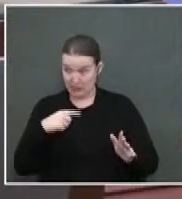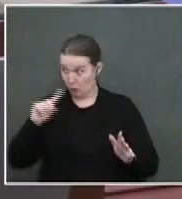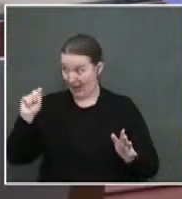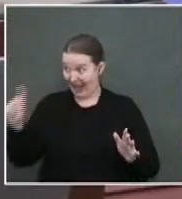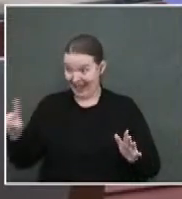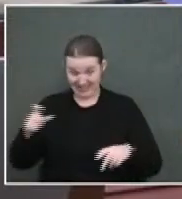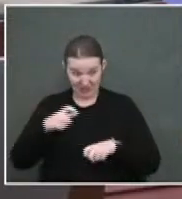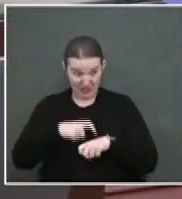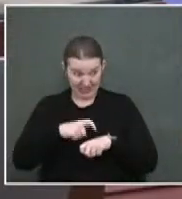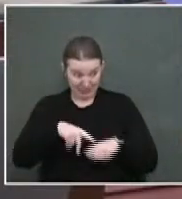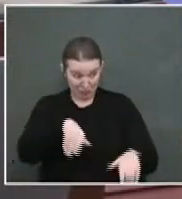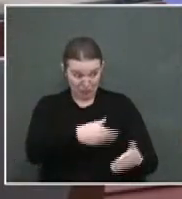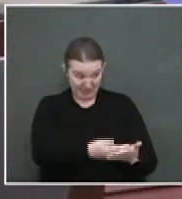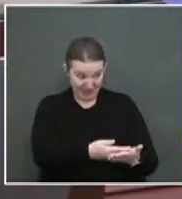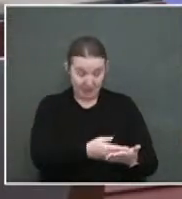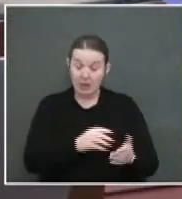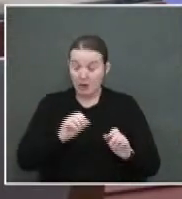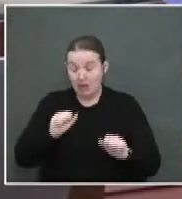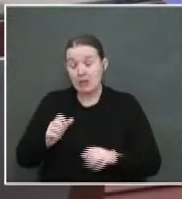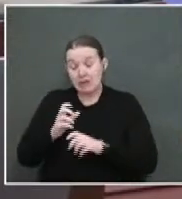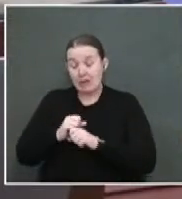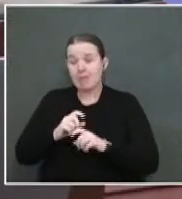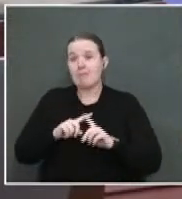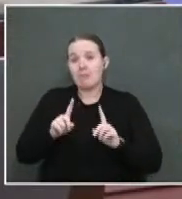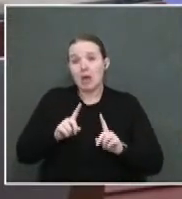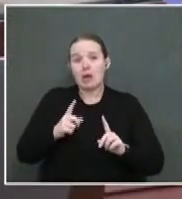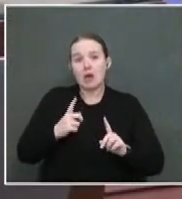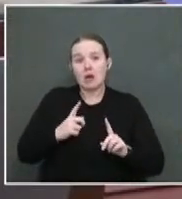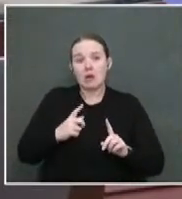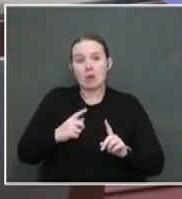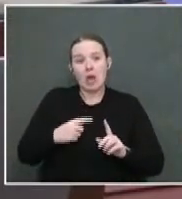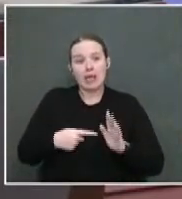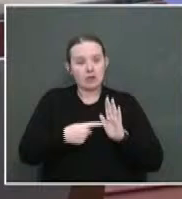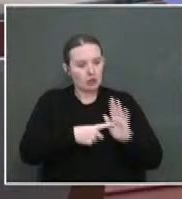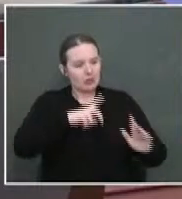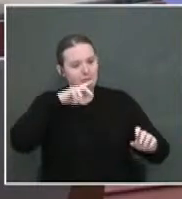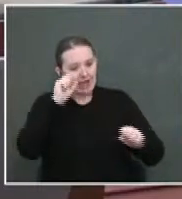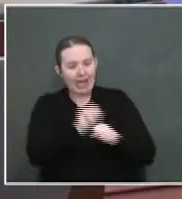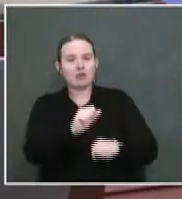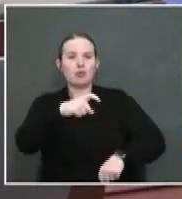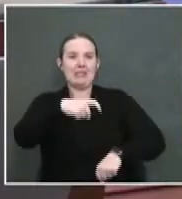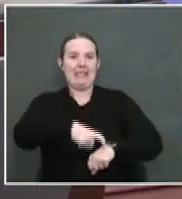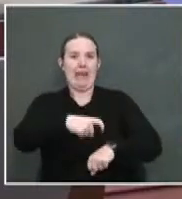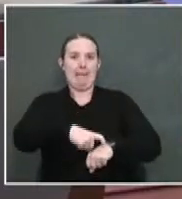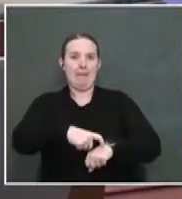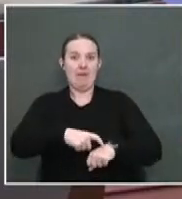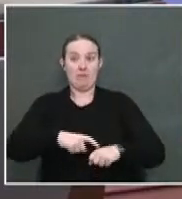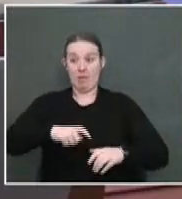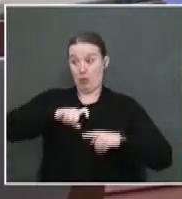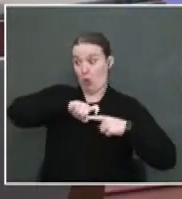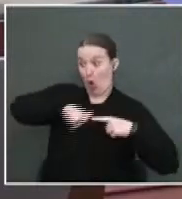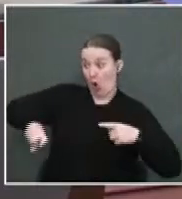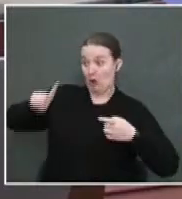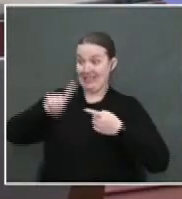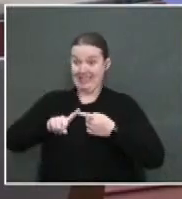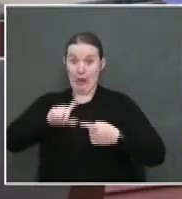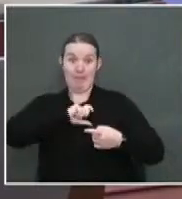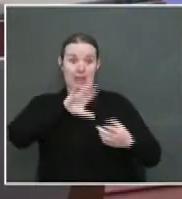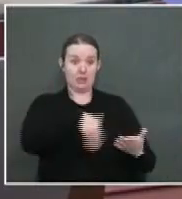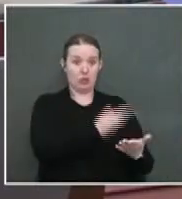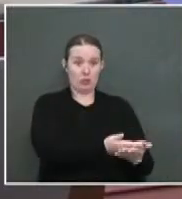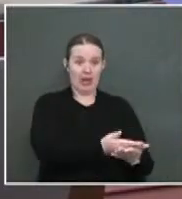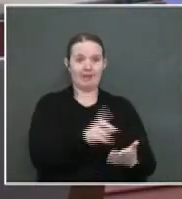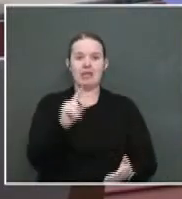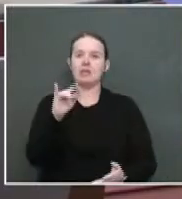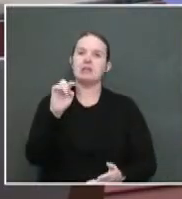SAPD. We can get it, but we can at least show what the response times actually are. Data is always helpful to make decisions. So it would be great